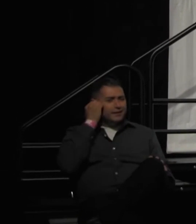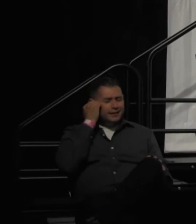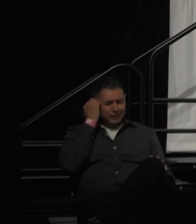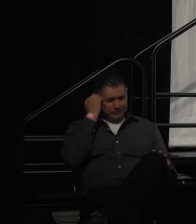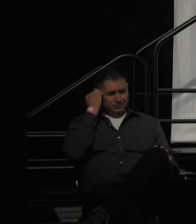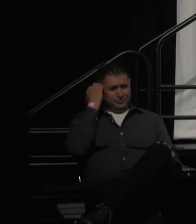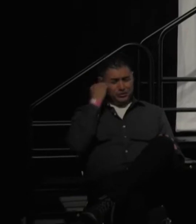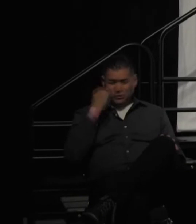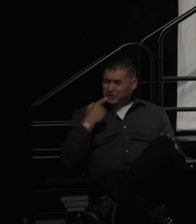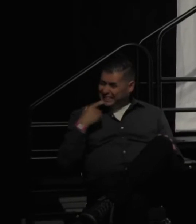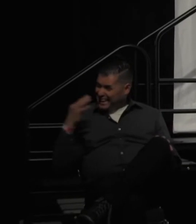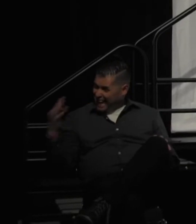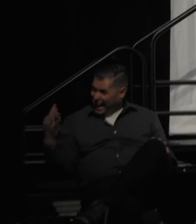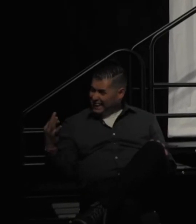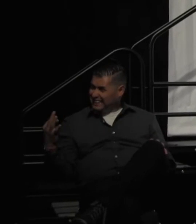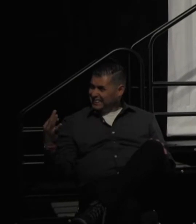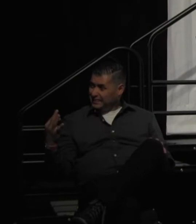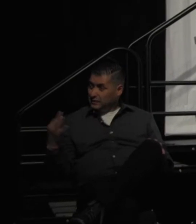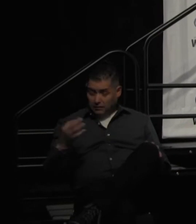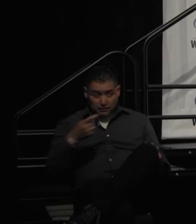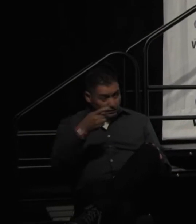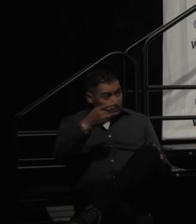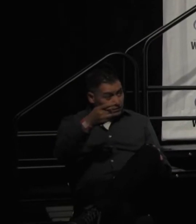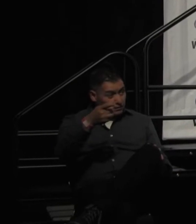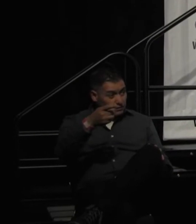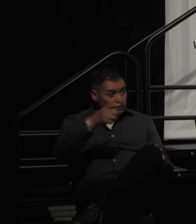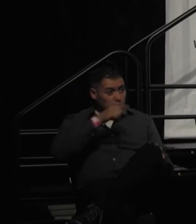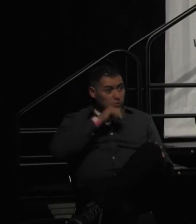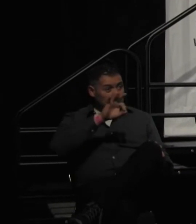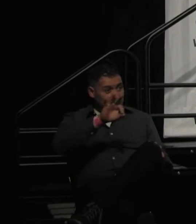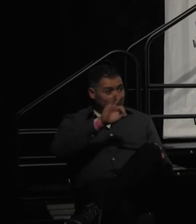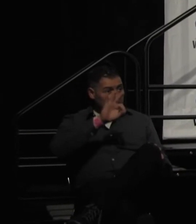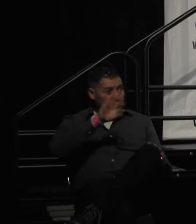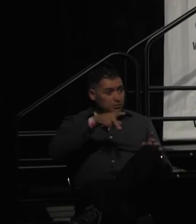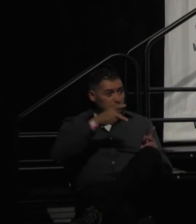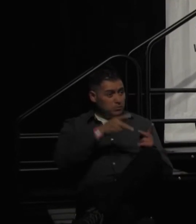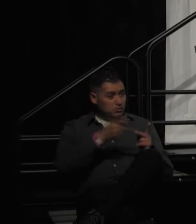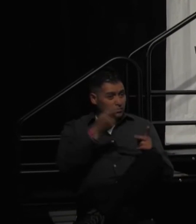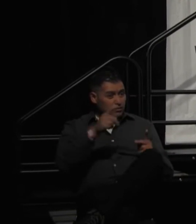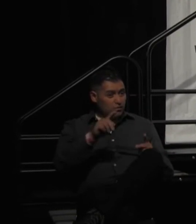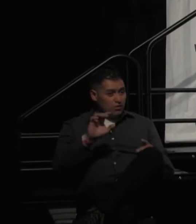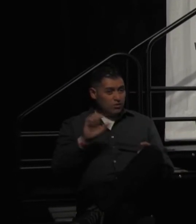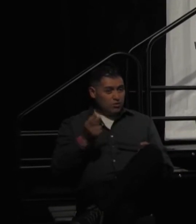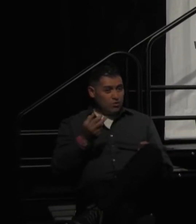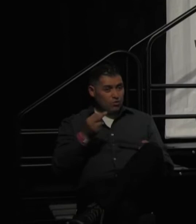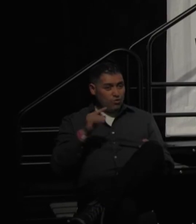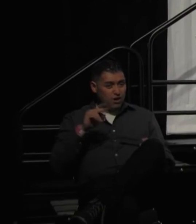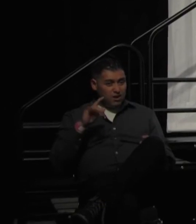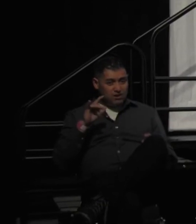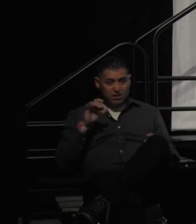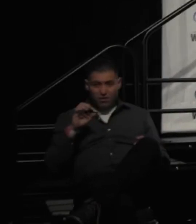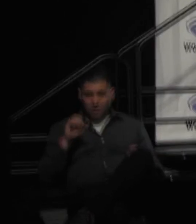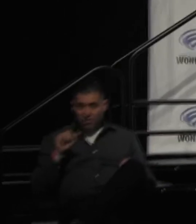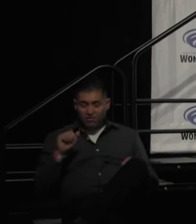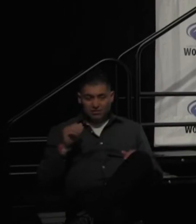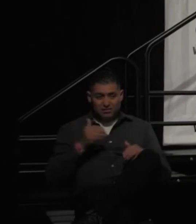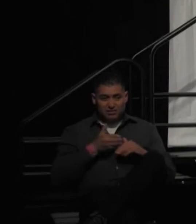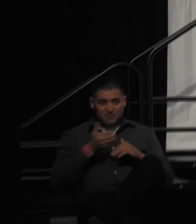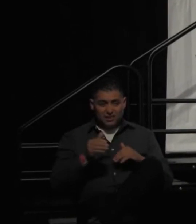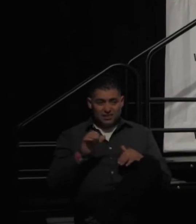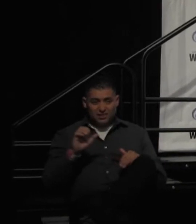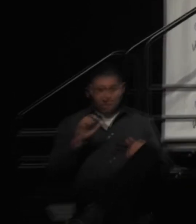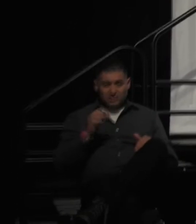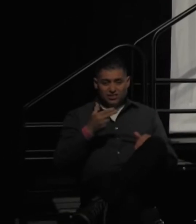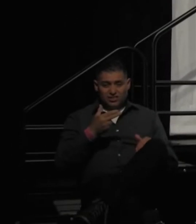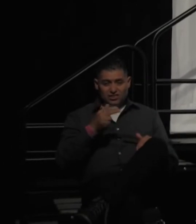She's seen mine. Yeah, she's perfect for Sorry. Chronicles. She can learn the history of Introduction the world to Cheech through and weed. Chong, 9